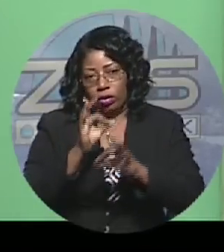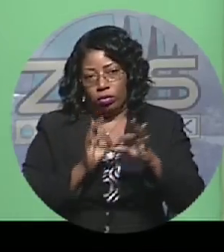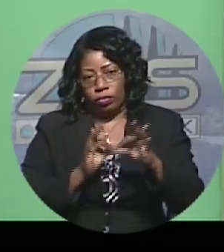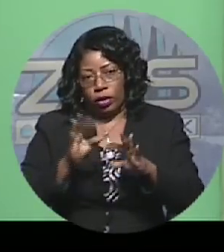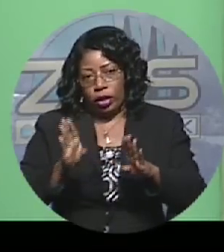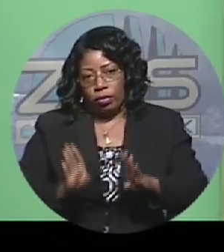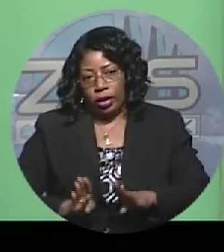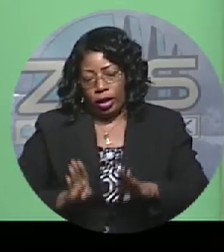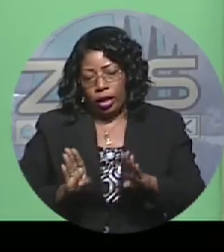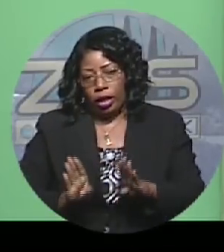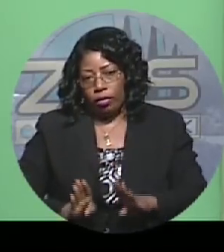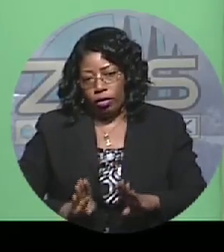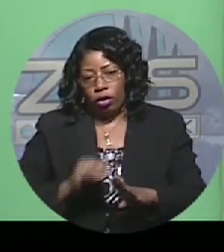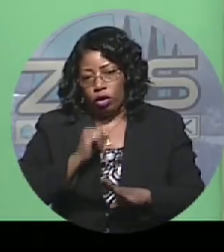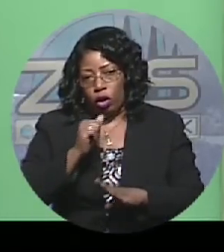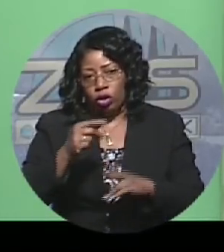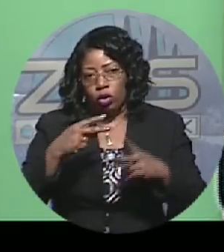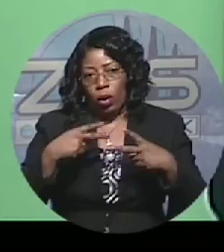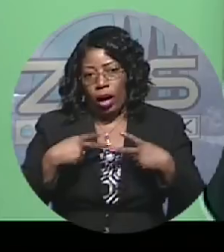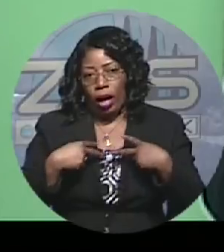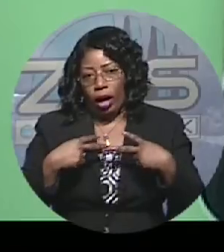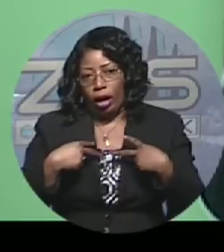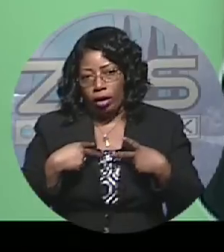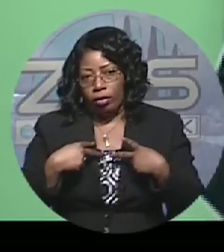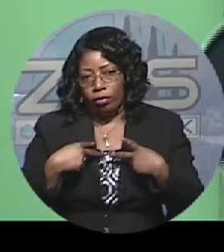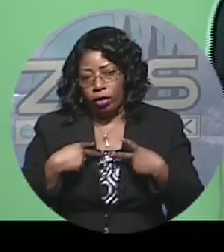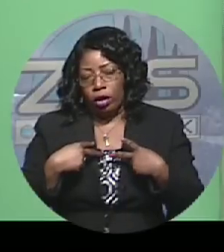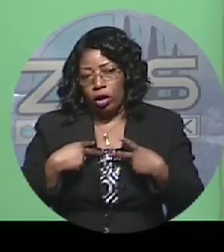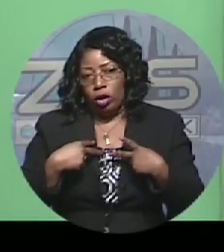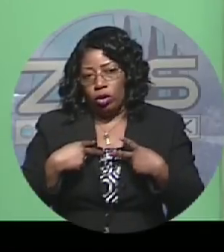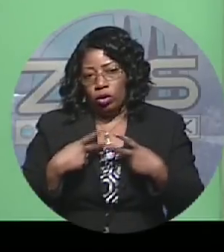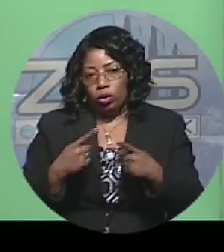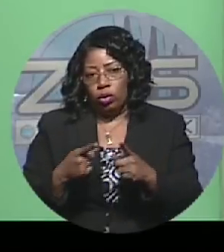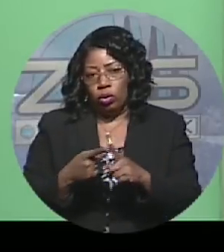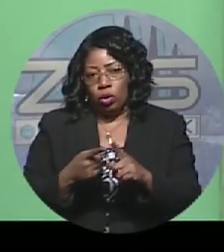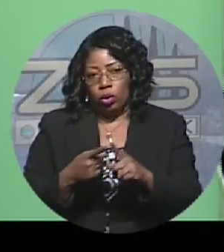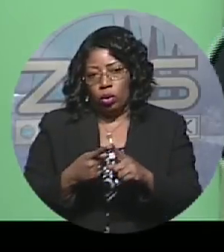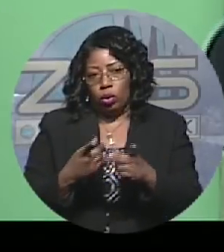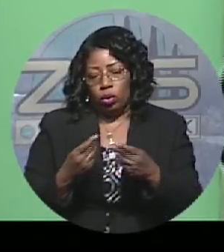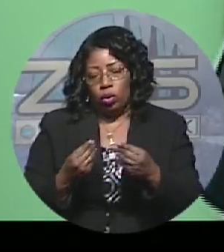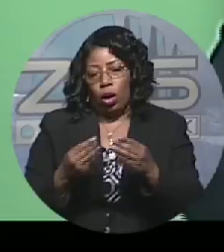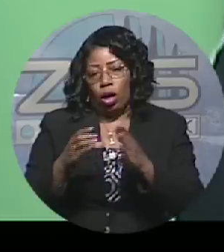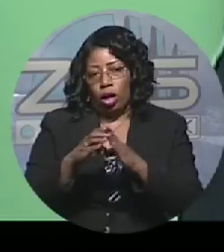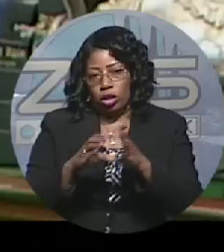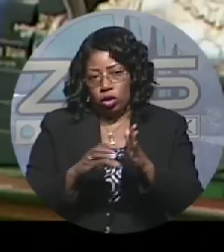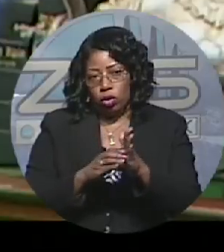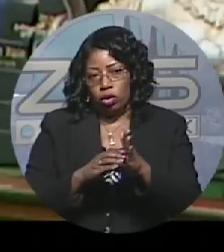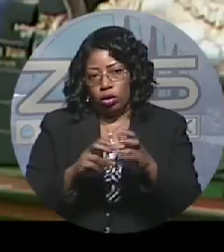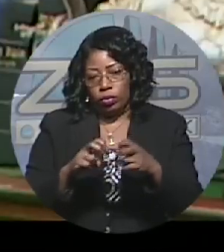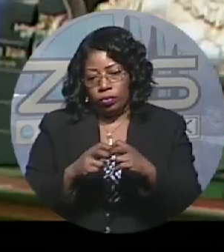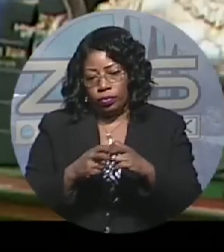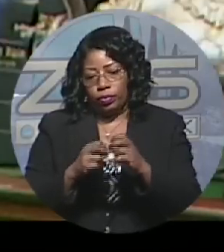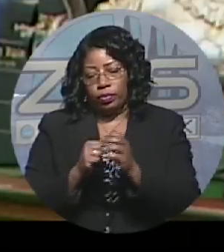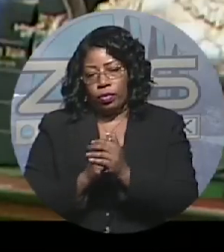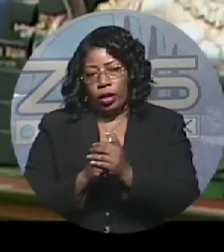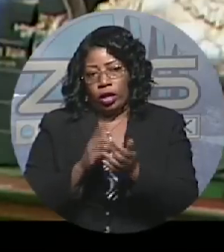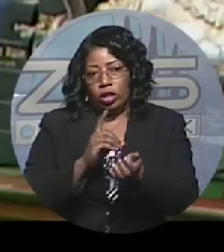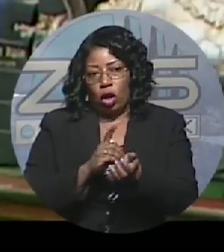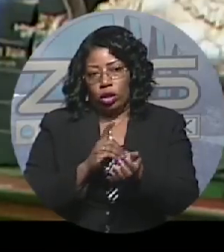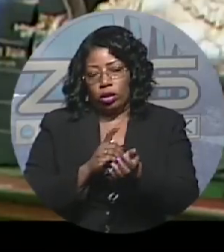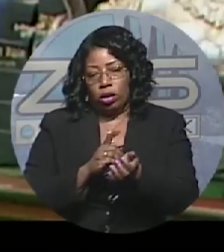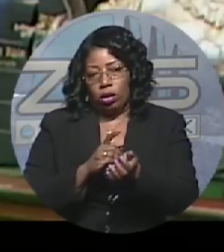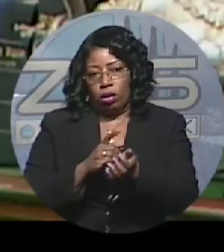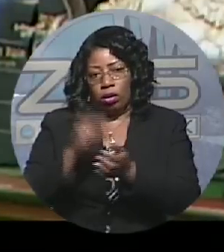decorum, not to create a constitutional crisis with the Parliament of this country. House Speaker Dr. Kendall